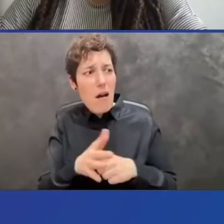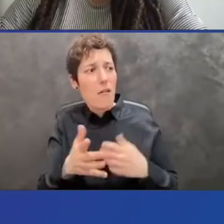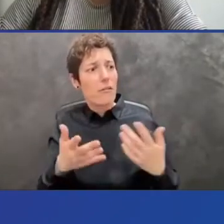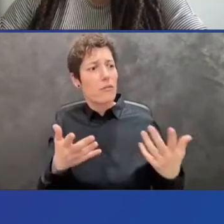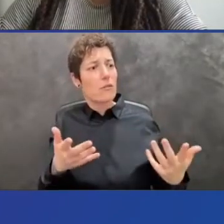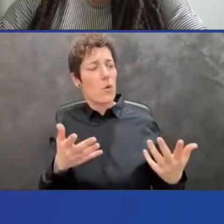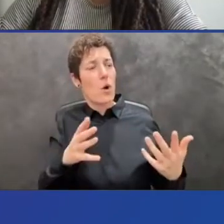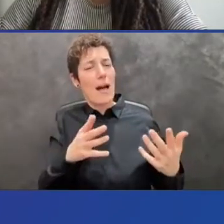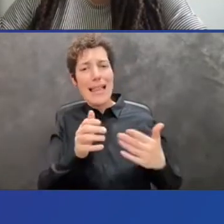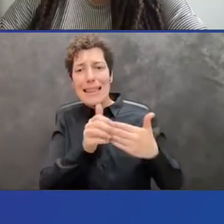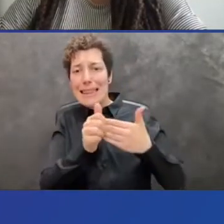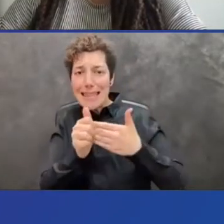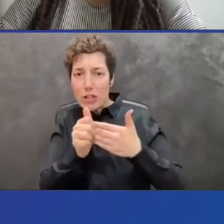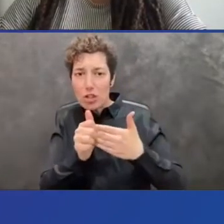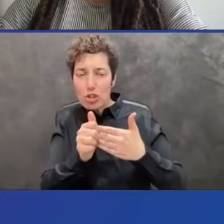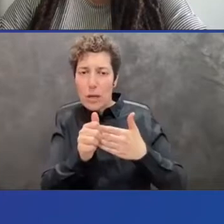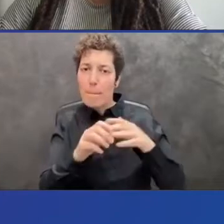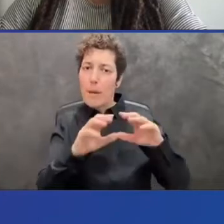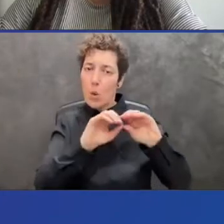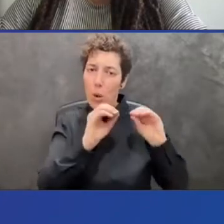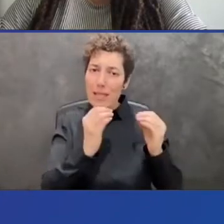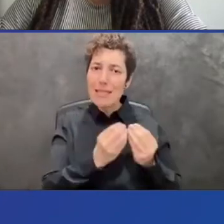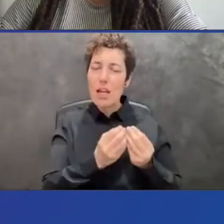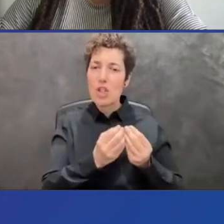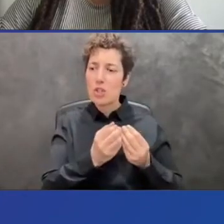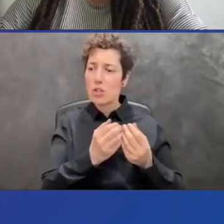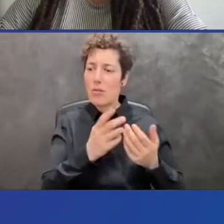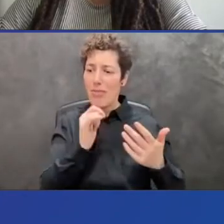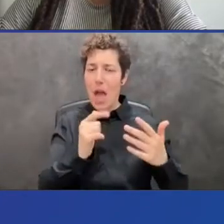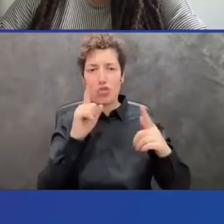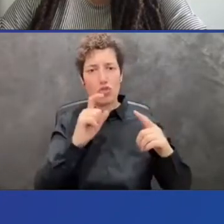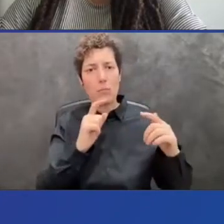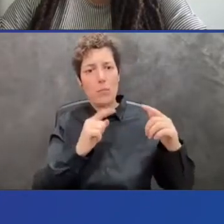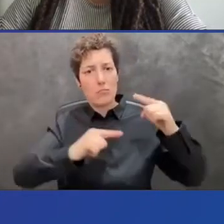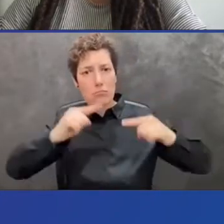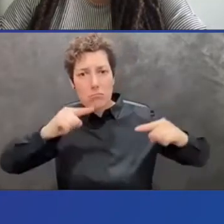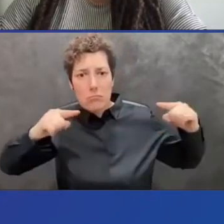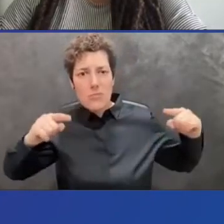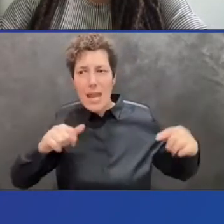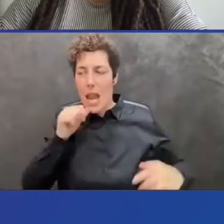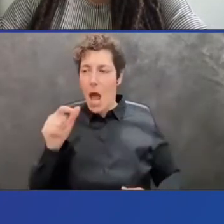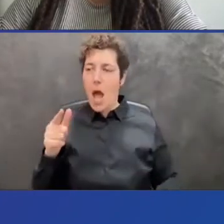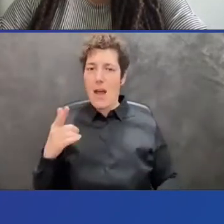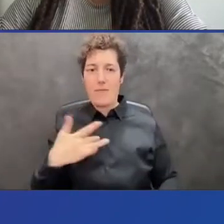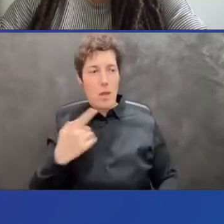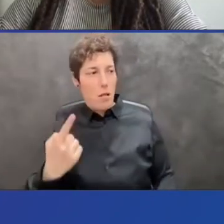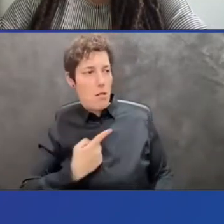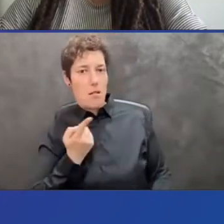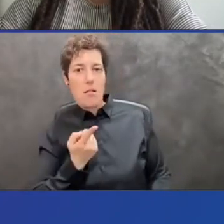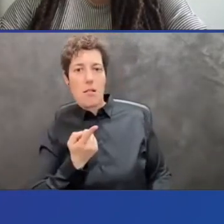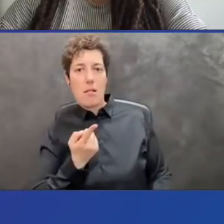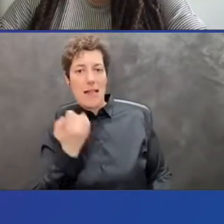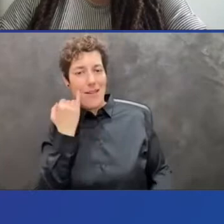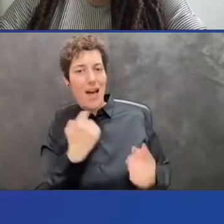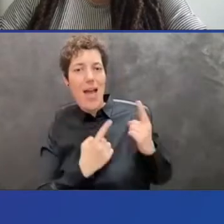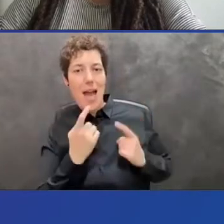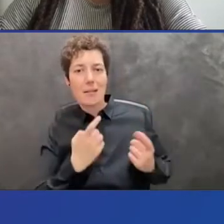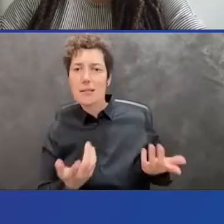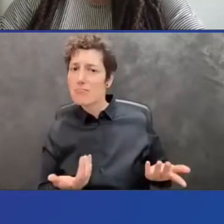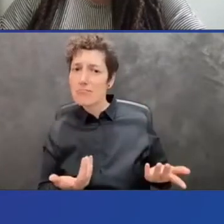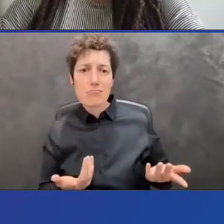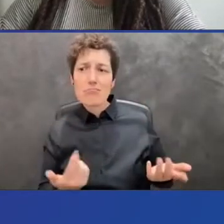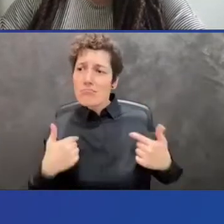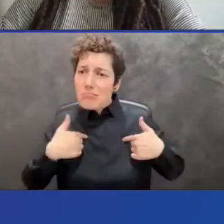take my questions personally, but to understand that that's one, how I learn